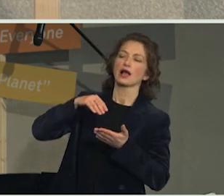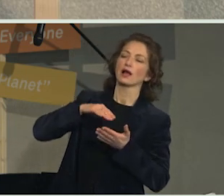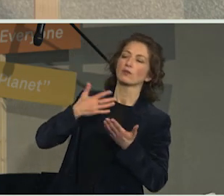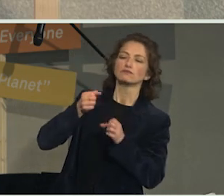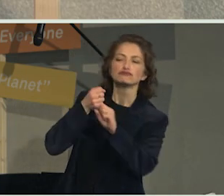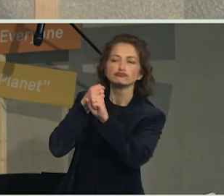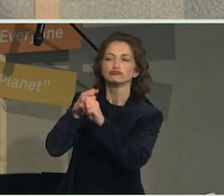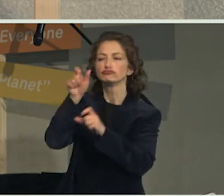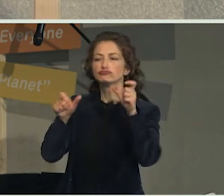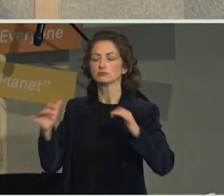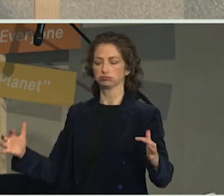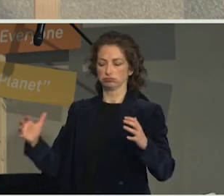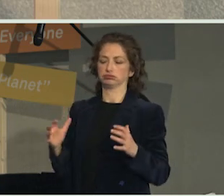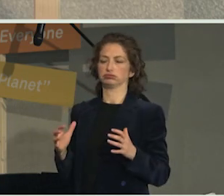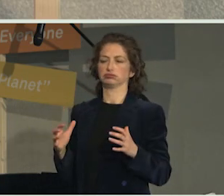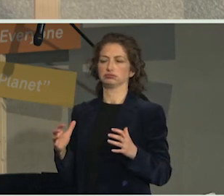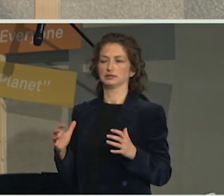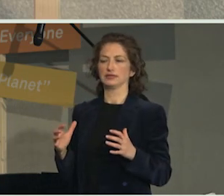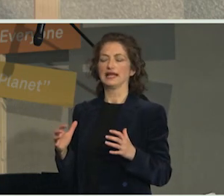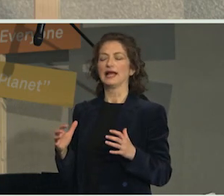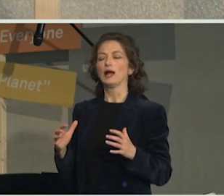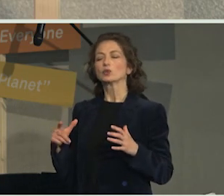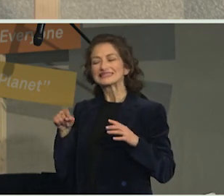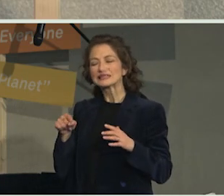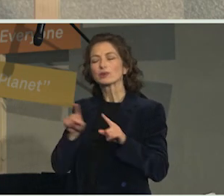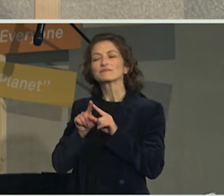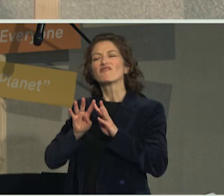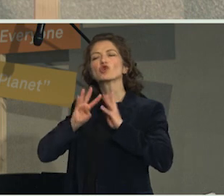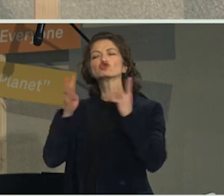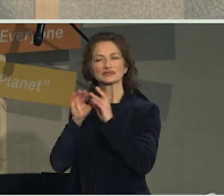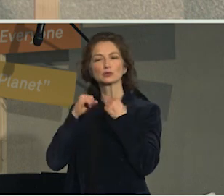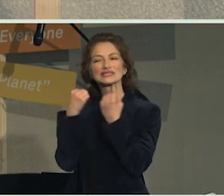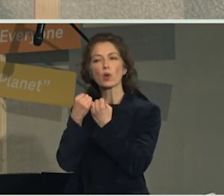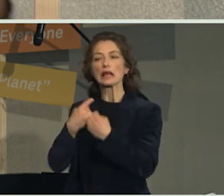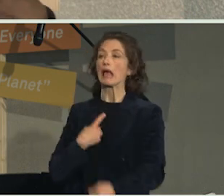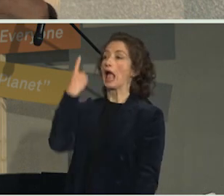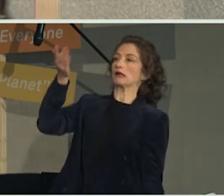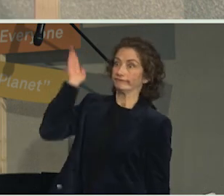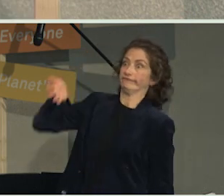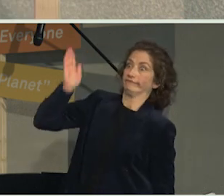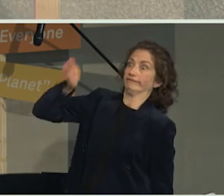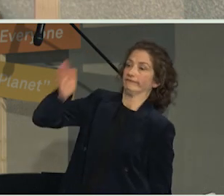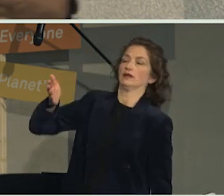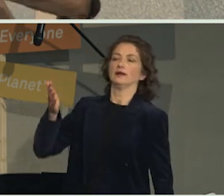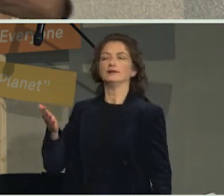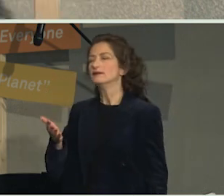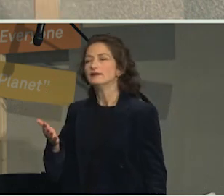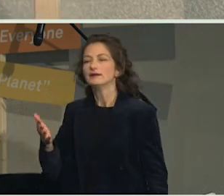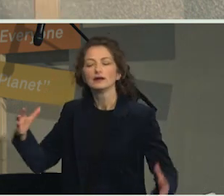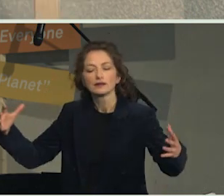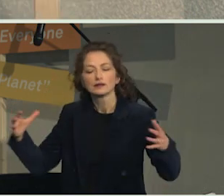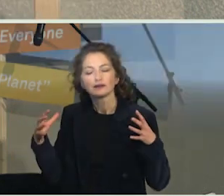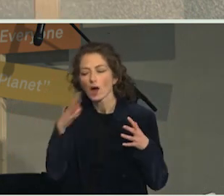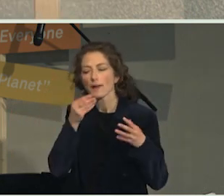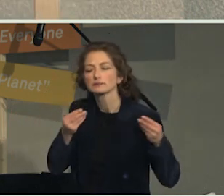where you're not the only one speaking. You're not, thinking out loud with someone who's immediately going to come and